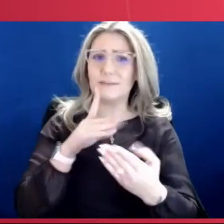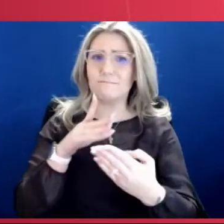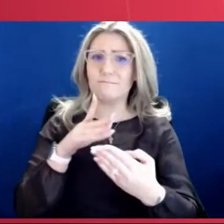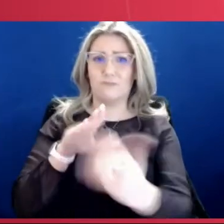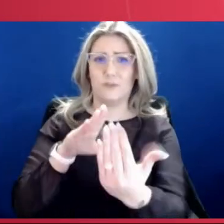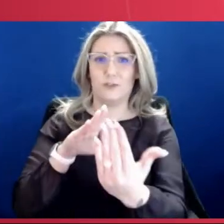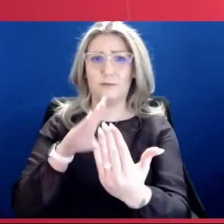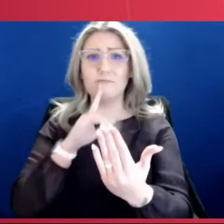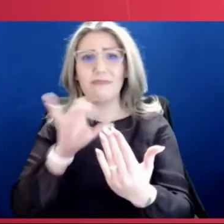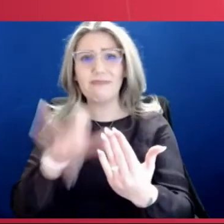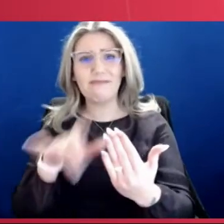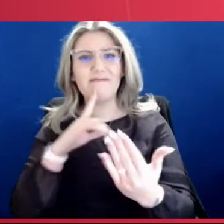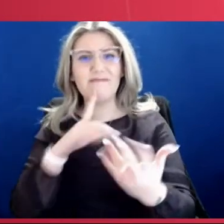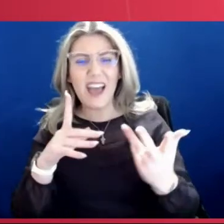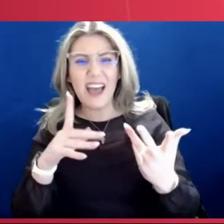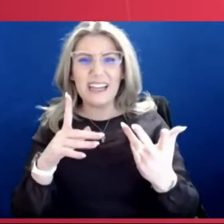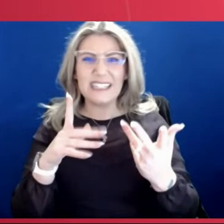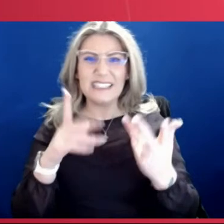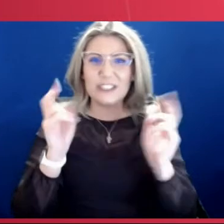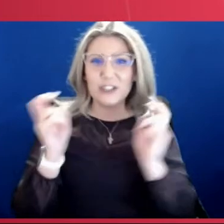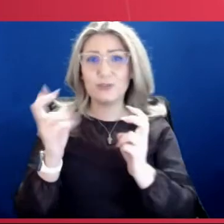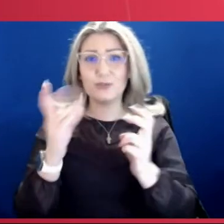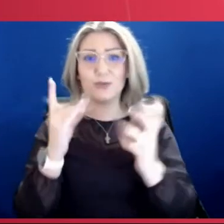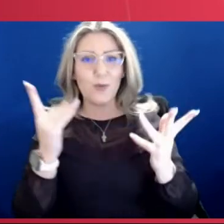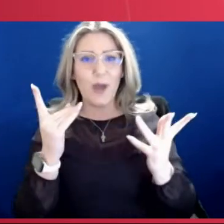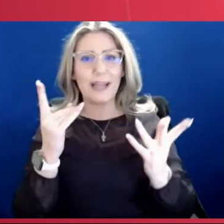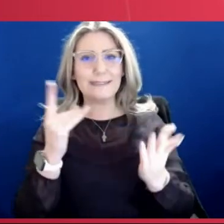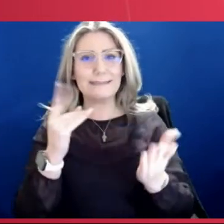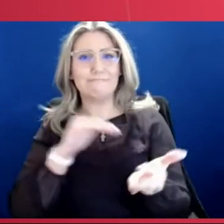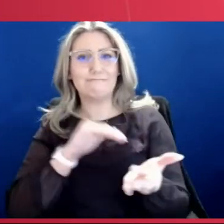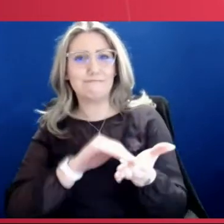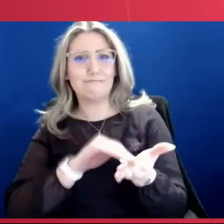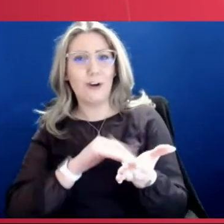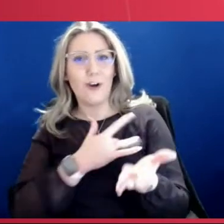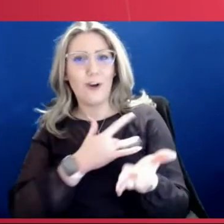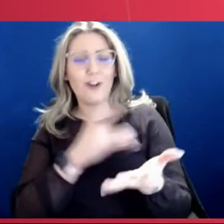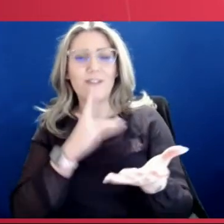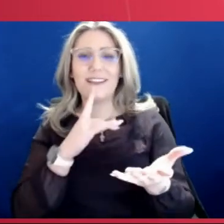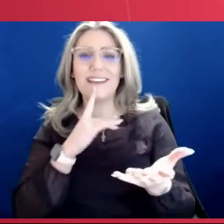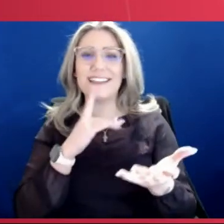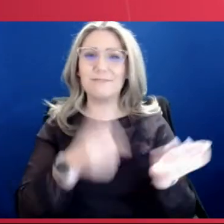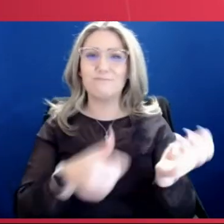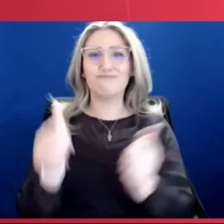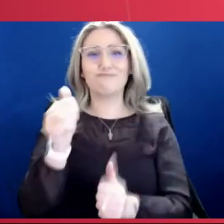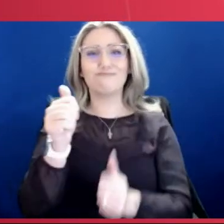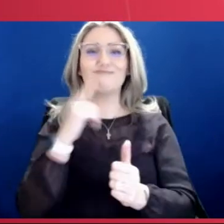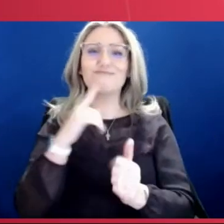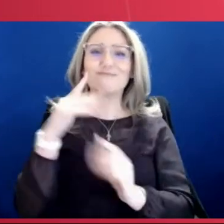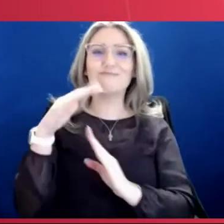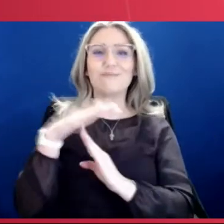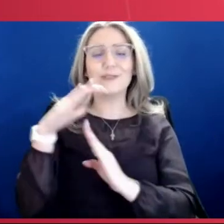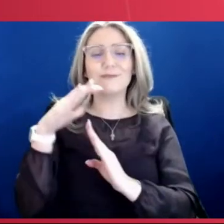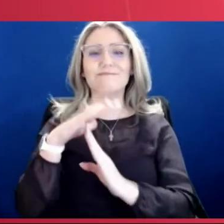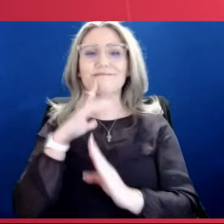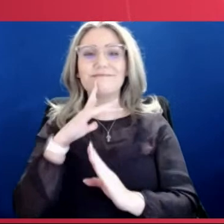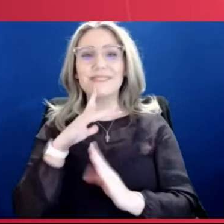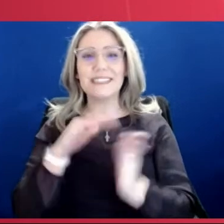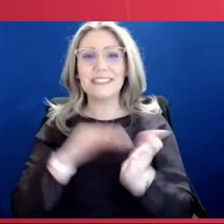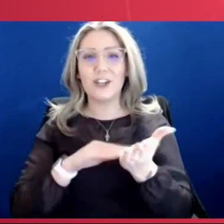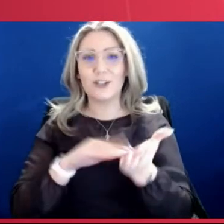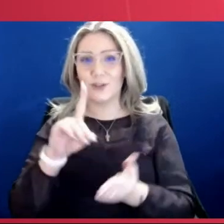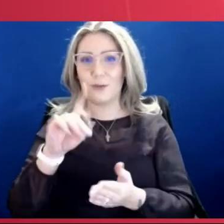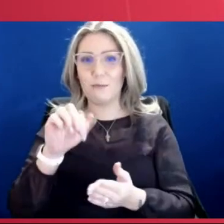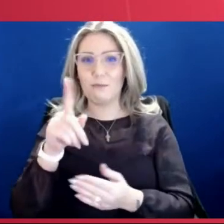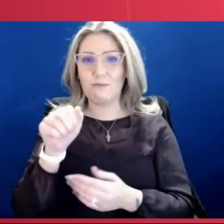cardio-oncologist anyway? Well, you are in luck. We have the esteemed Dr. Charlie Porter here to enlighten us on his specialty. Speaking of